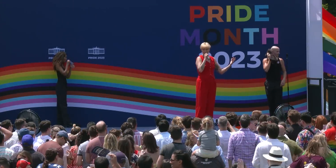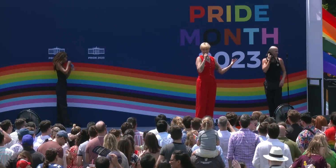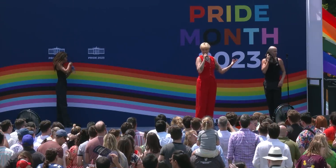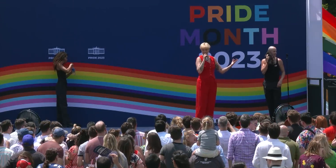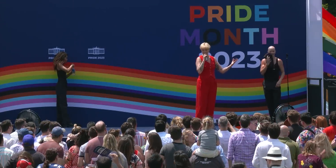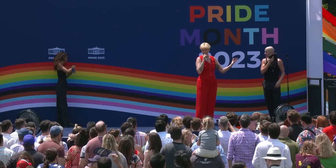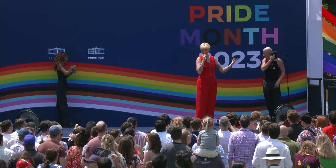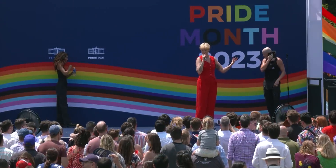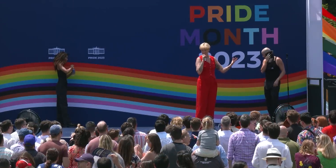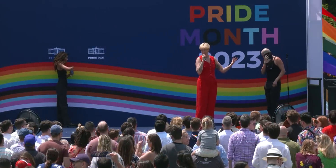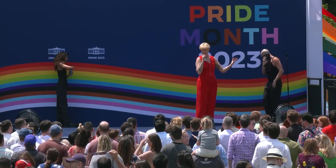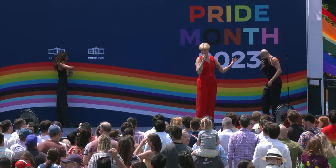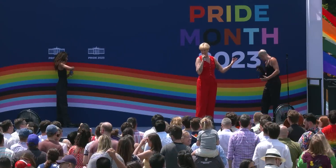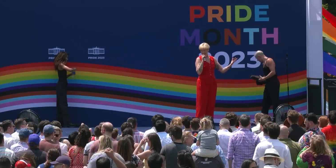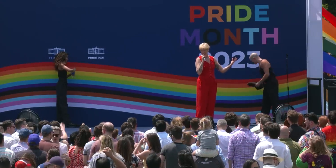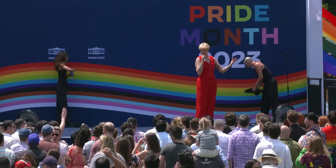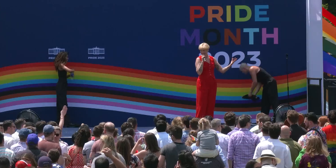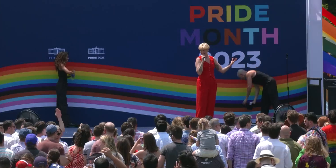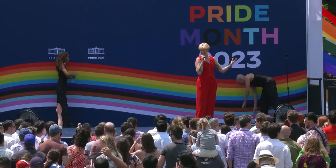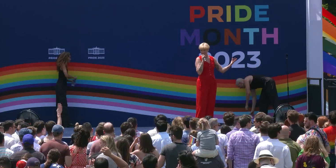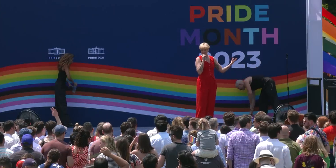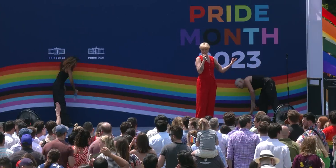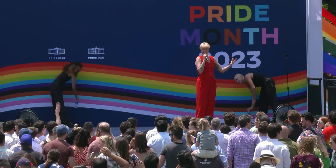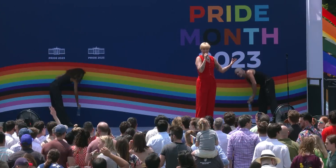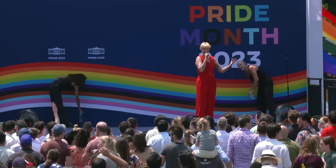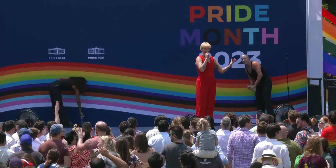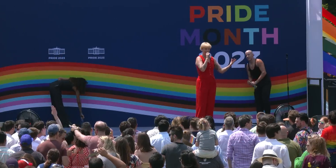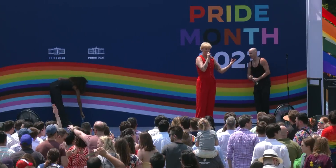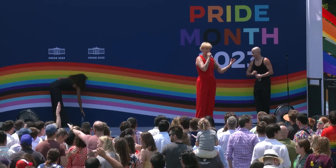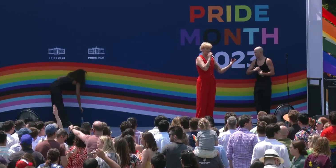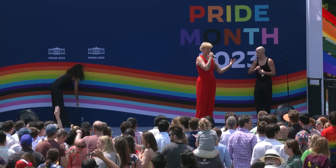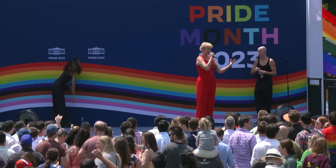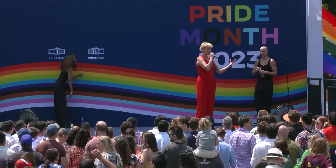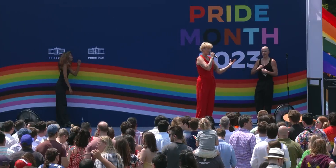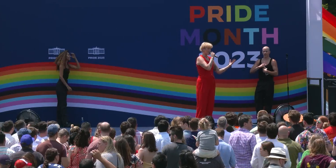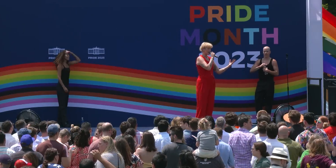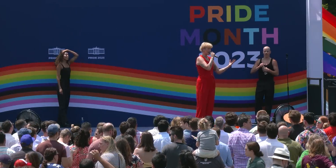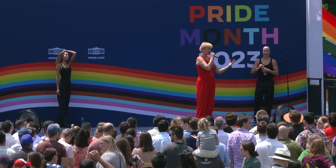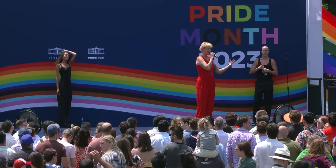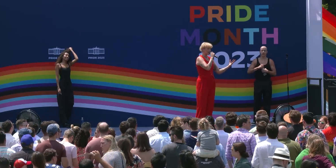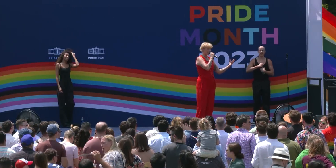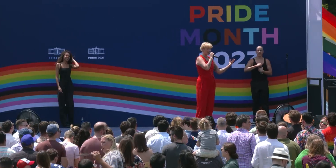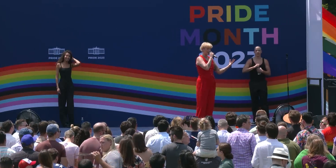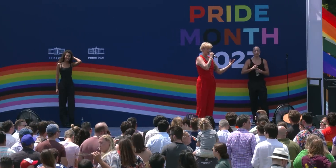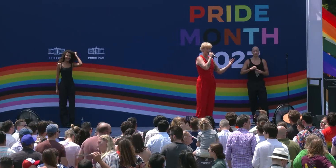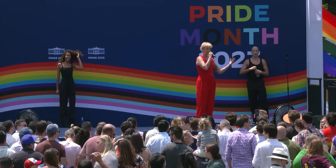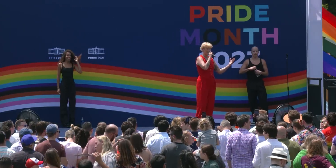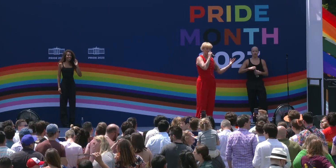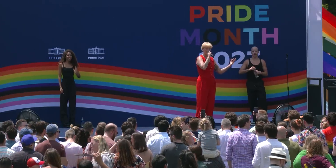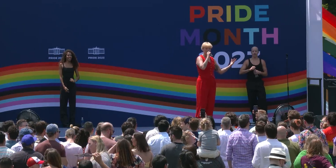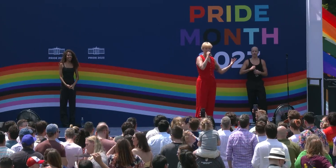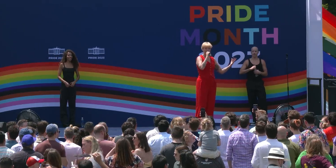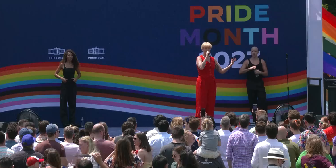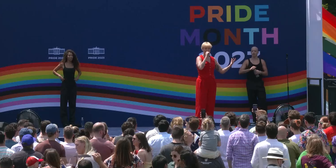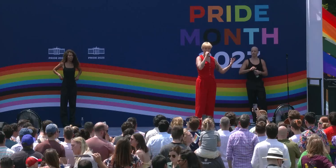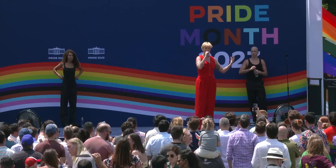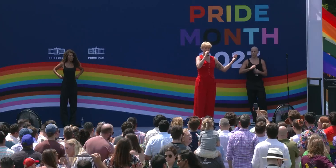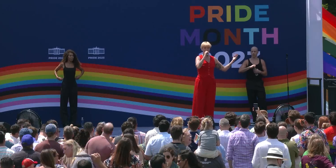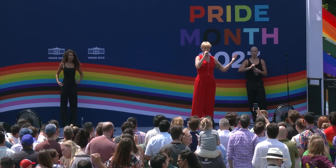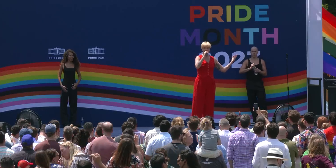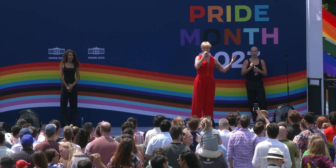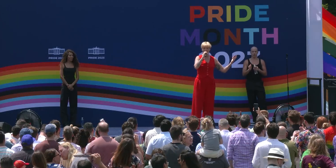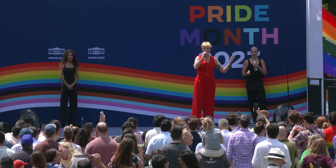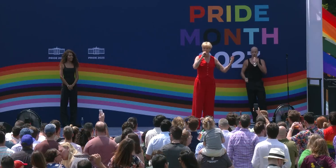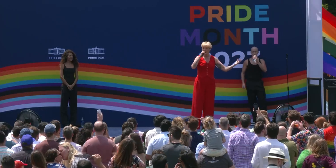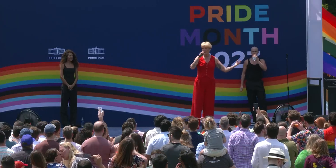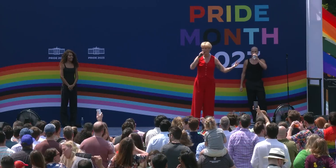but yet the gay men were at the Home Depot doing it. And it had 14 million views in a weekend, and it got me to sign my first record deal when I was